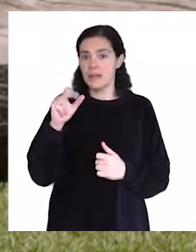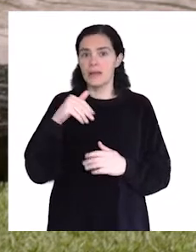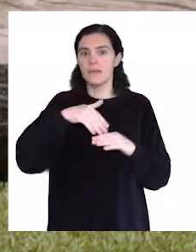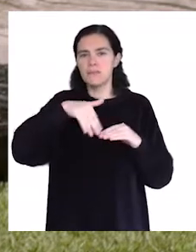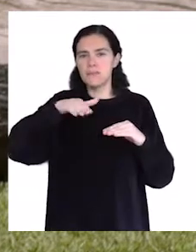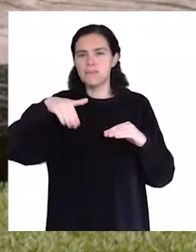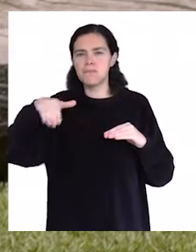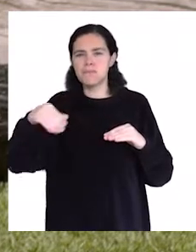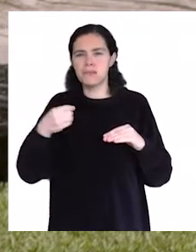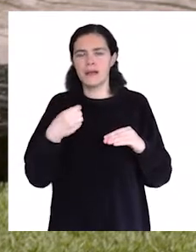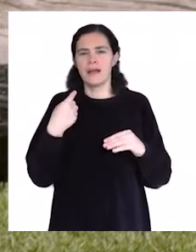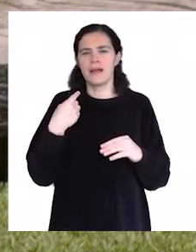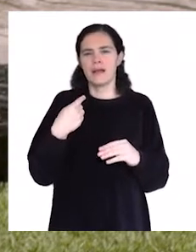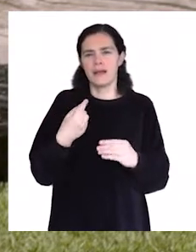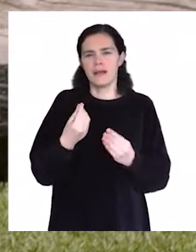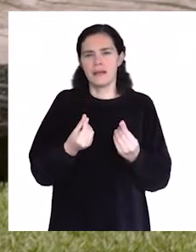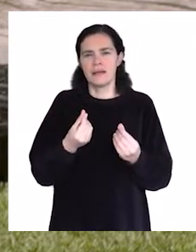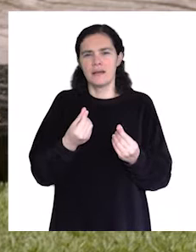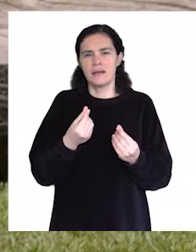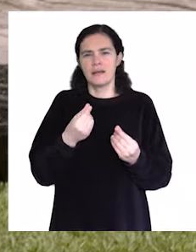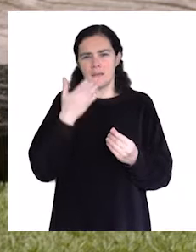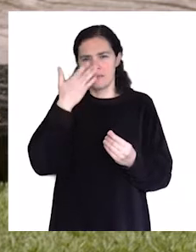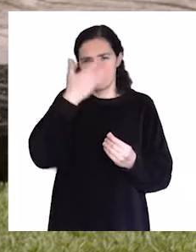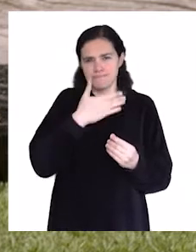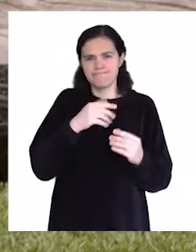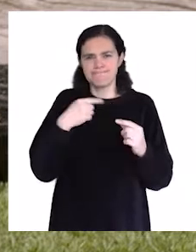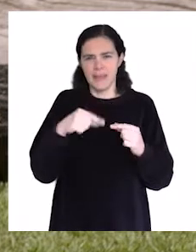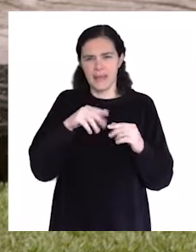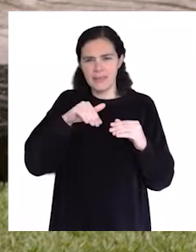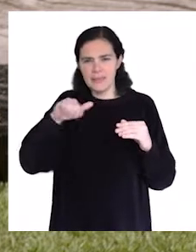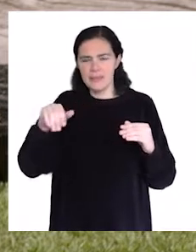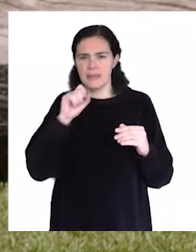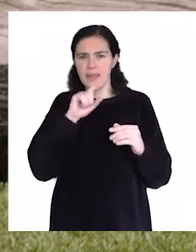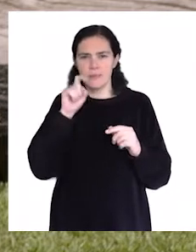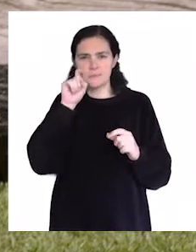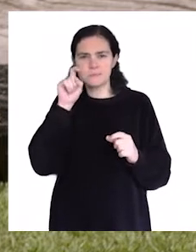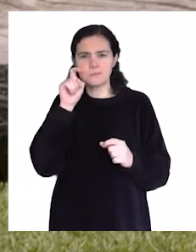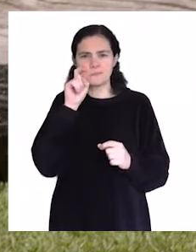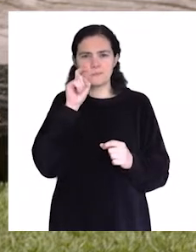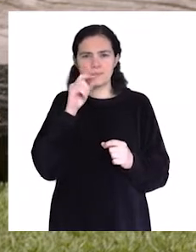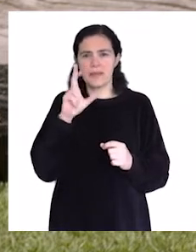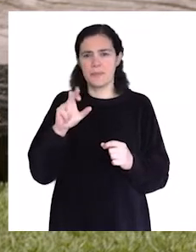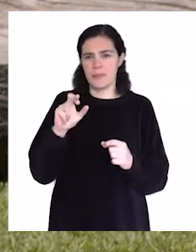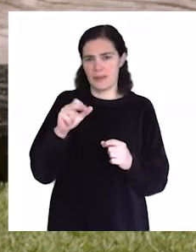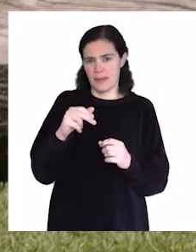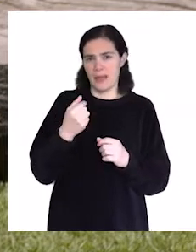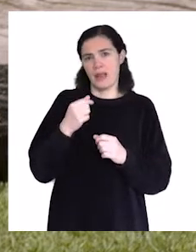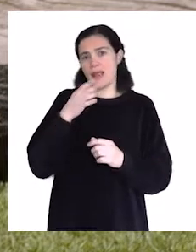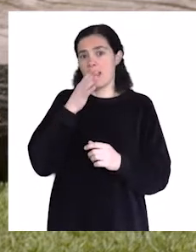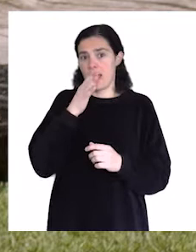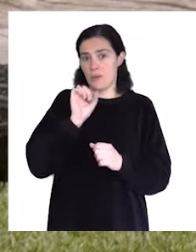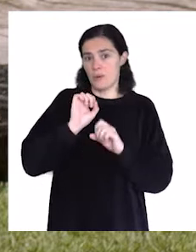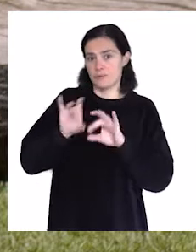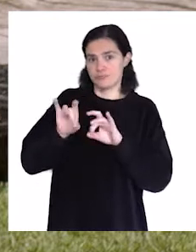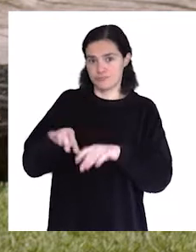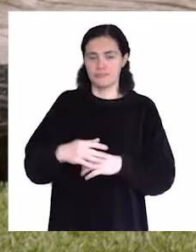the wood is painted or covered with tar, black tar, that isolate the wood from